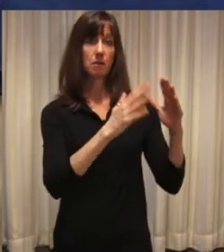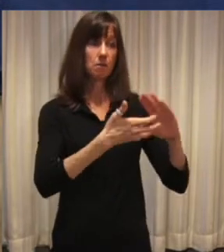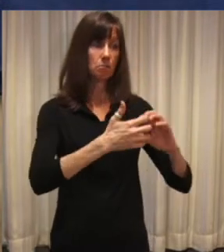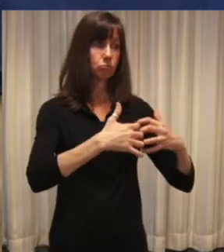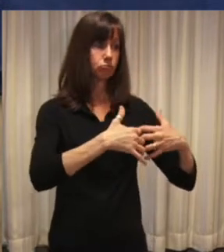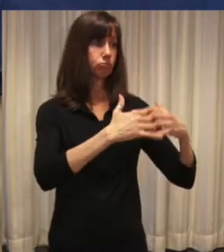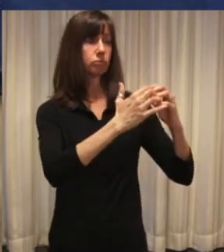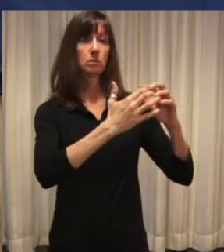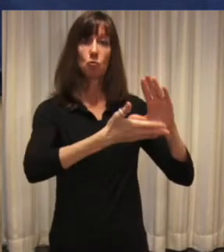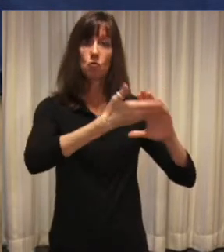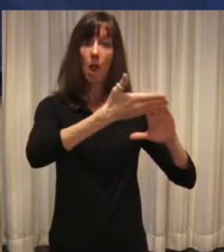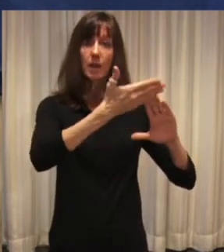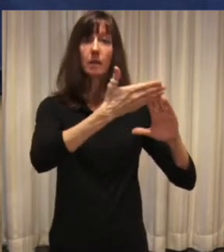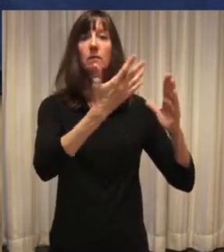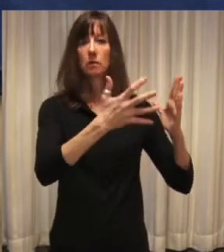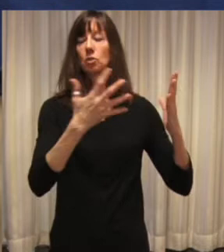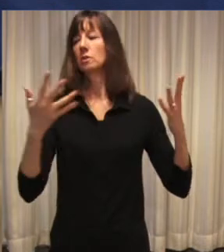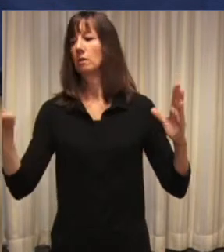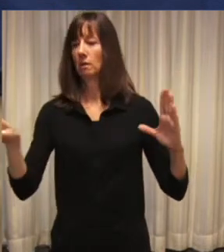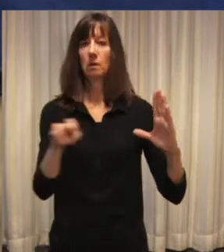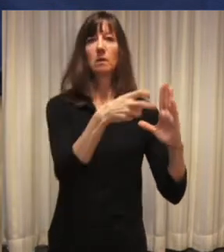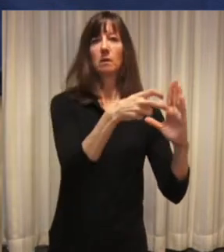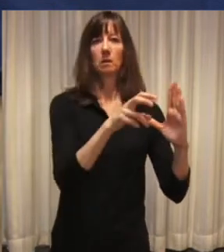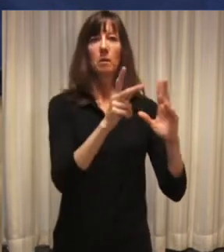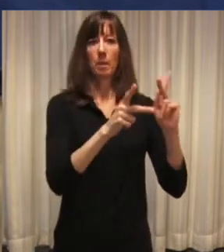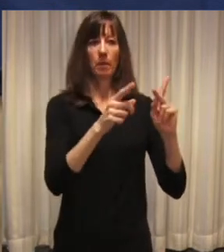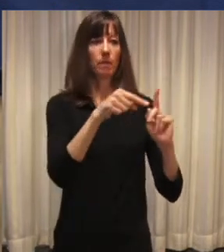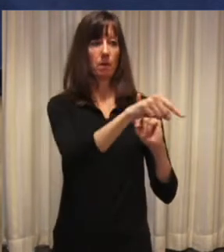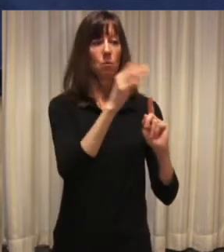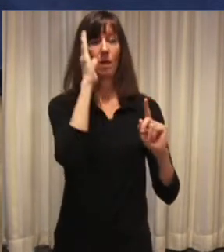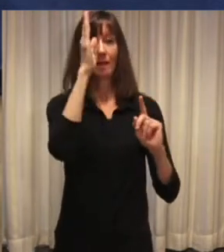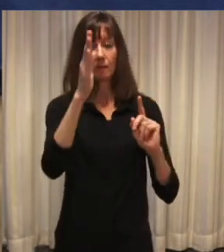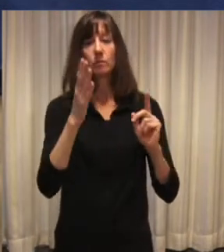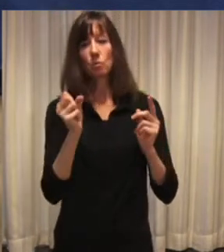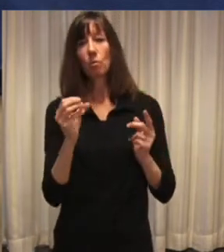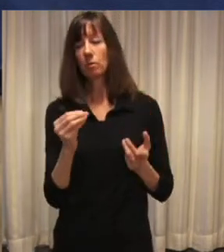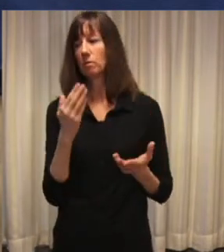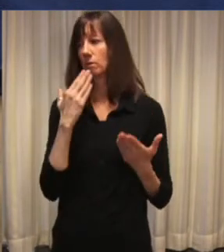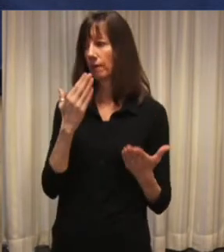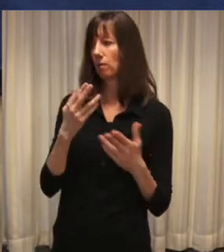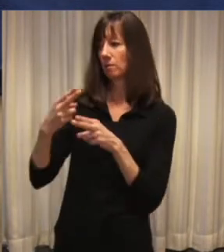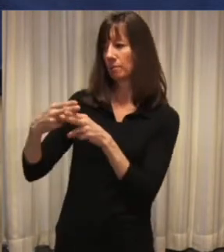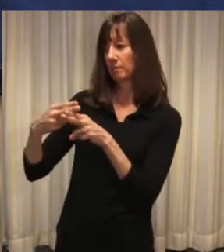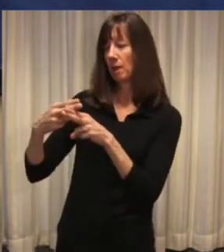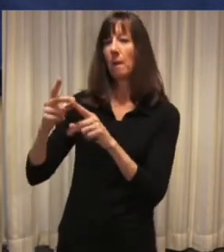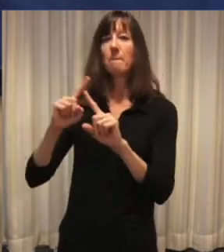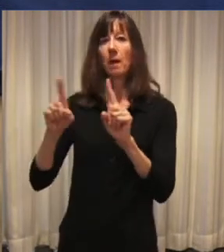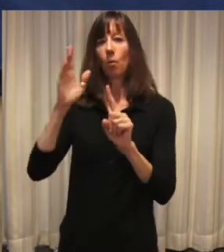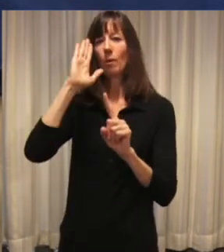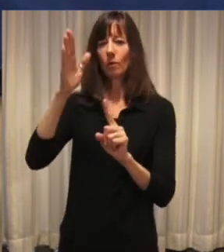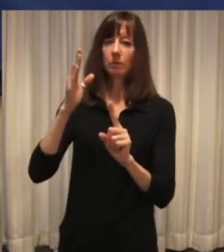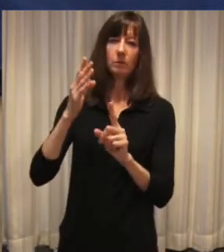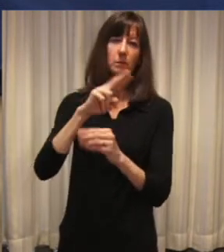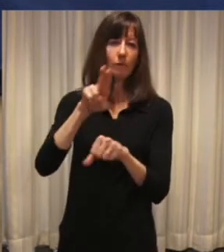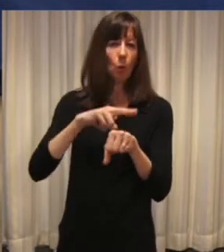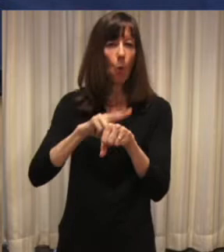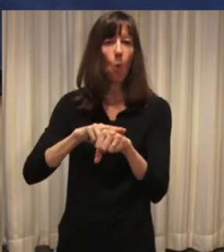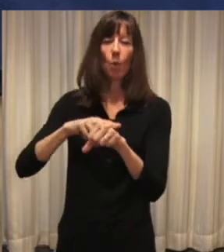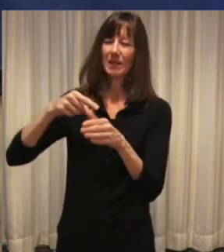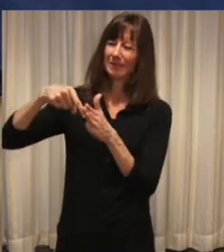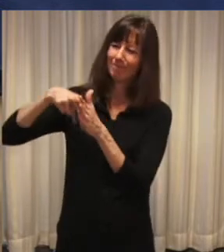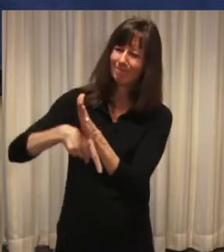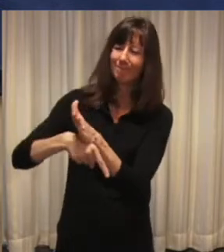that you know, prior to anybody else entering, we would do an extensive decontamination and cleaning and all that, of course.